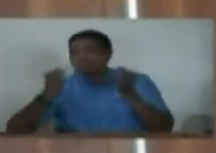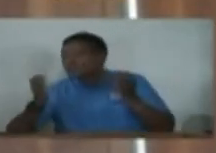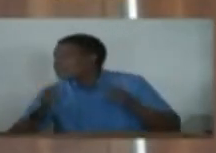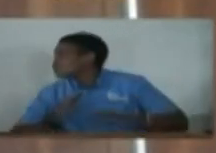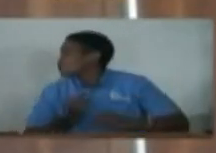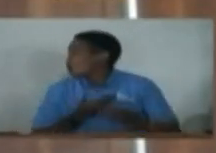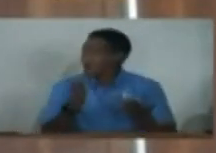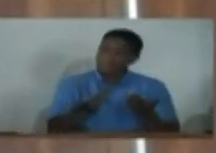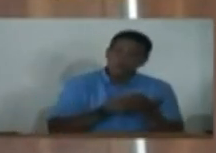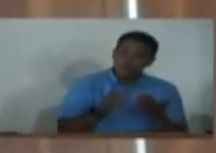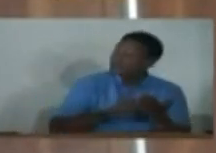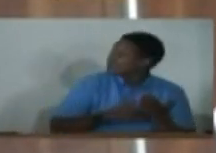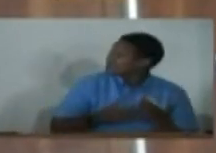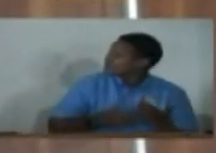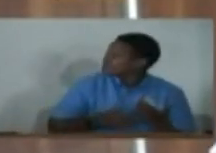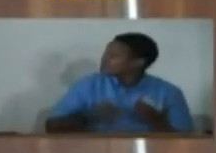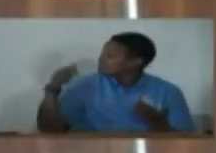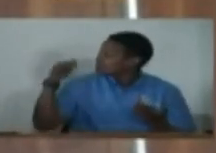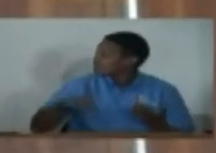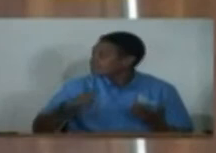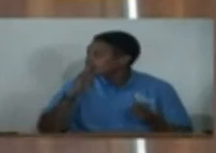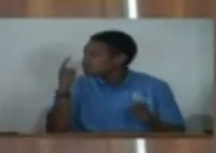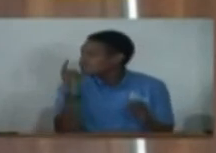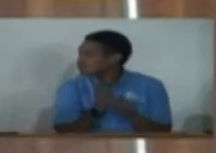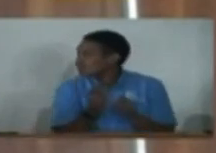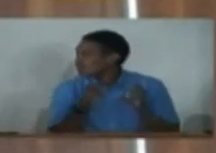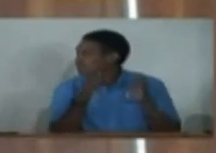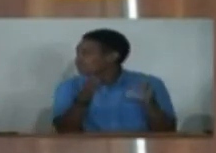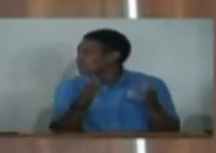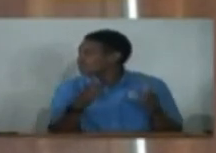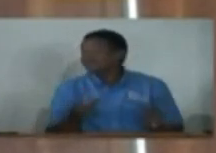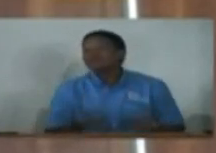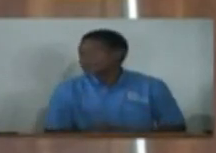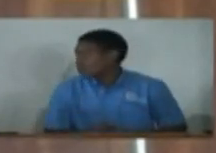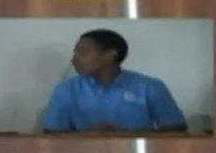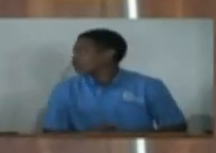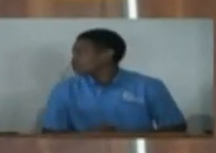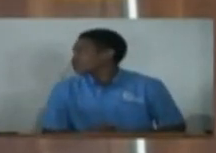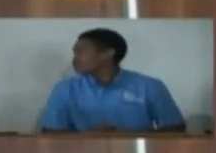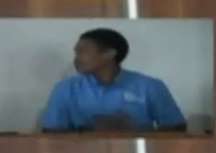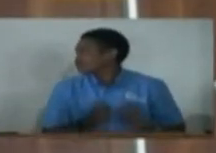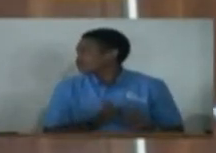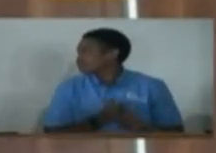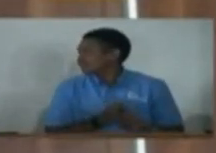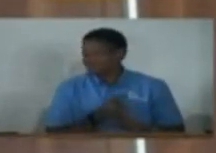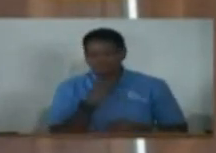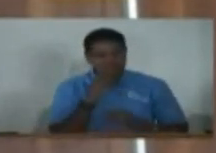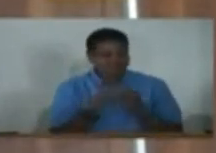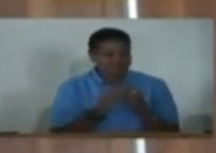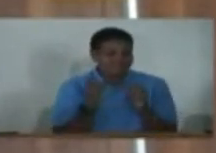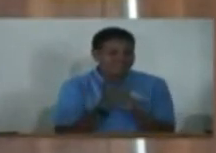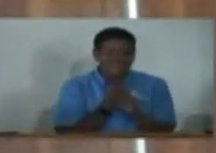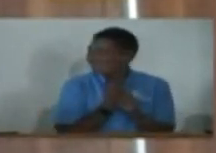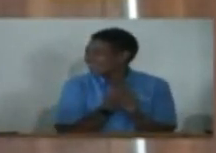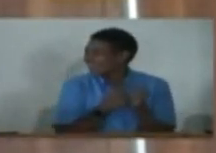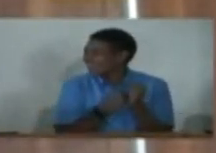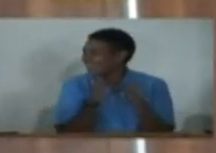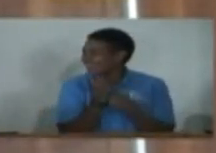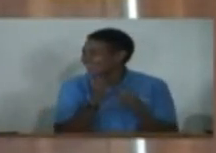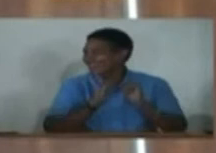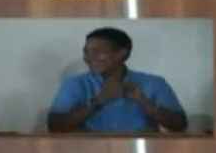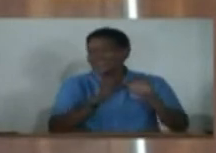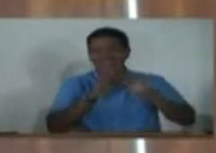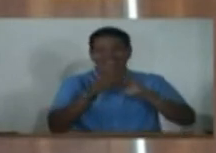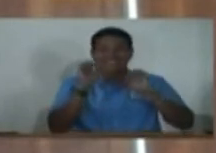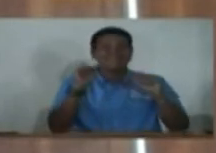music. This is a step in the right direction because what it does now is it properly frames out how Jamaicans can